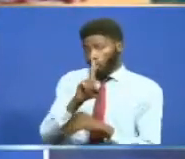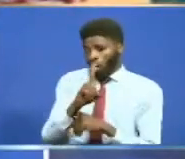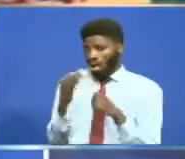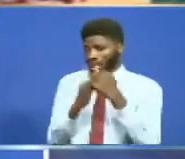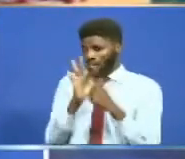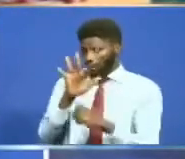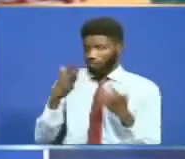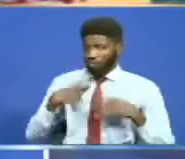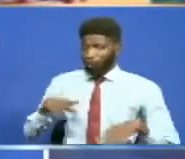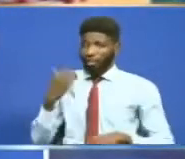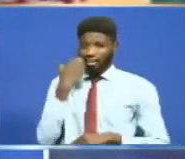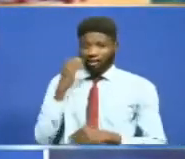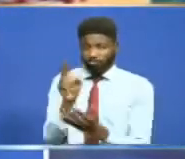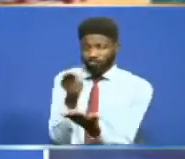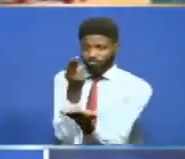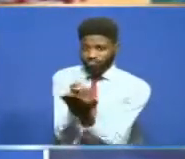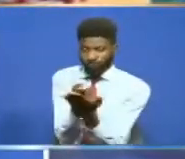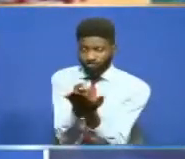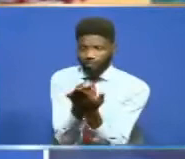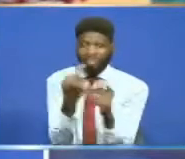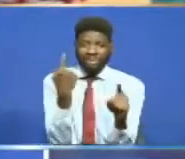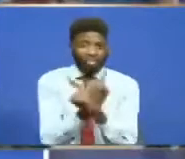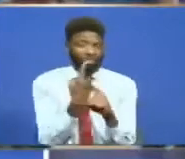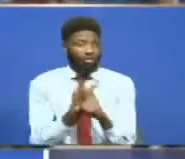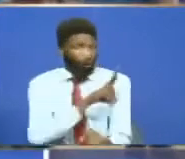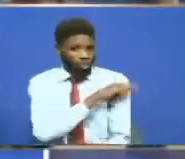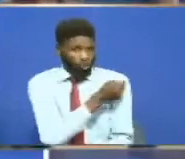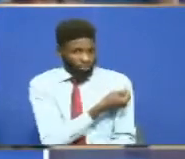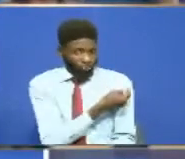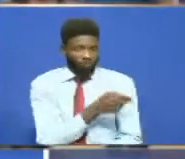1,185 patients are admitted at various hospitals.